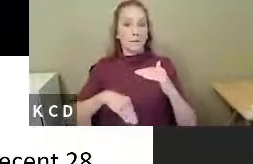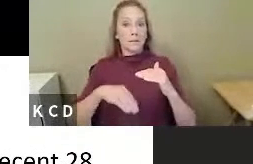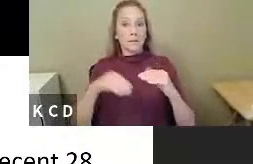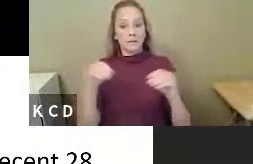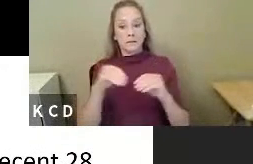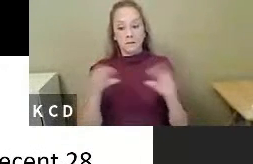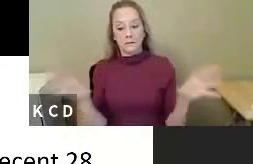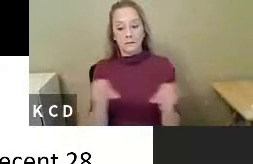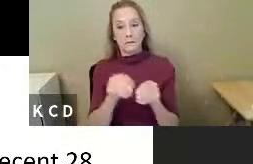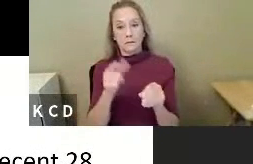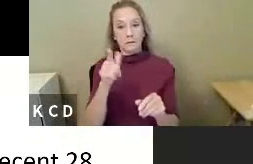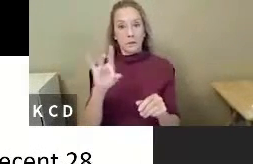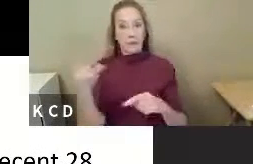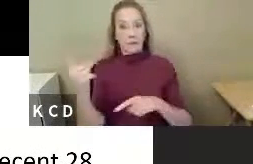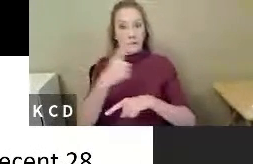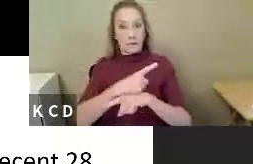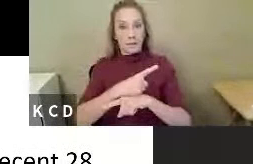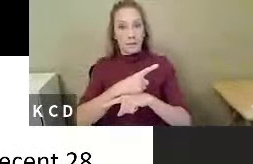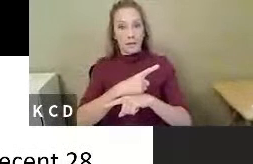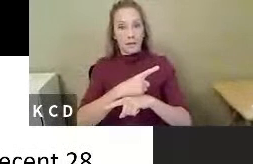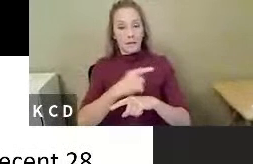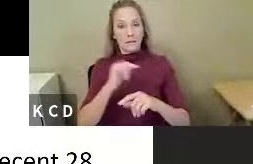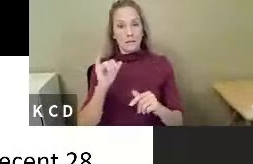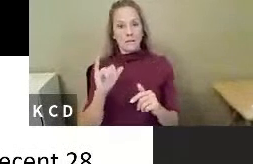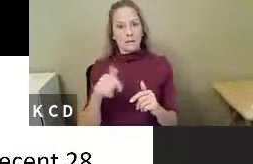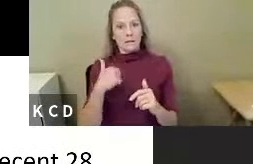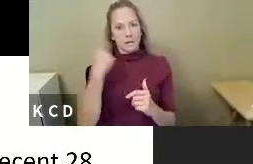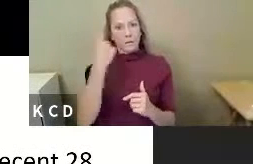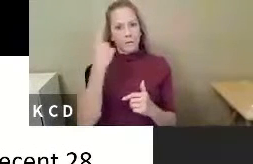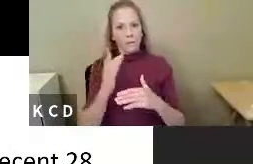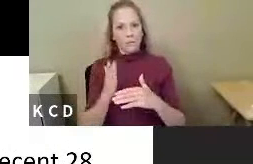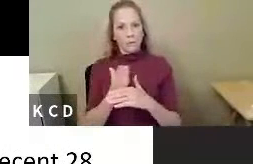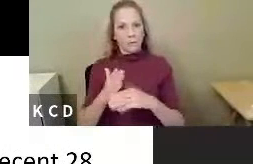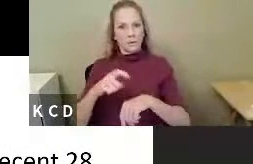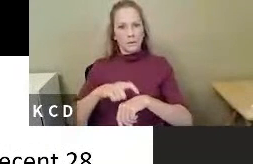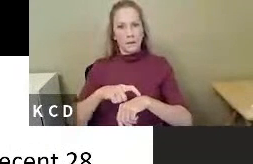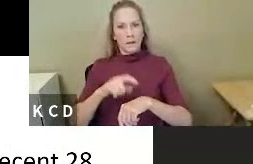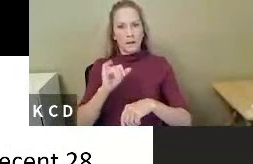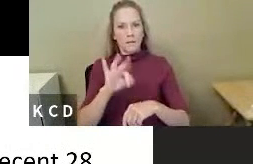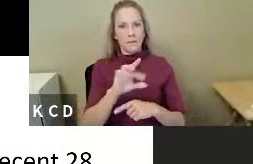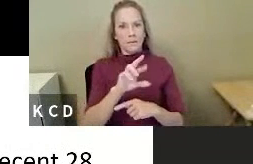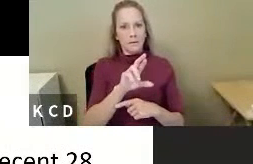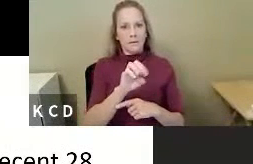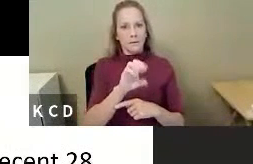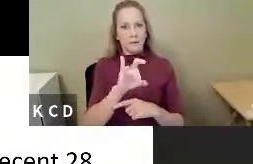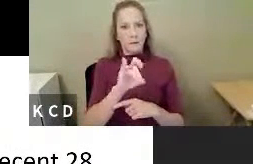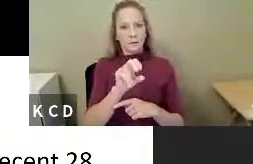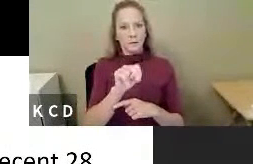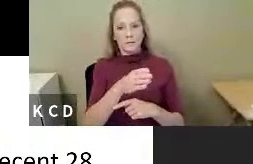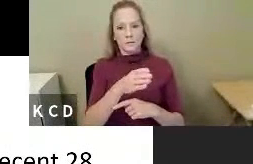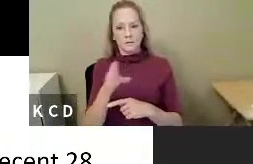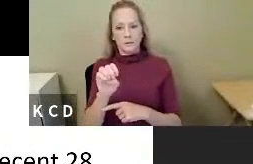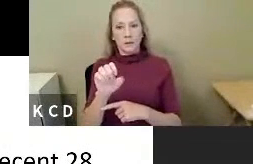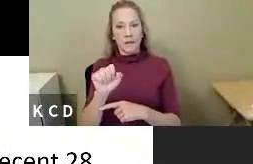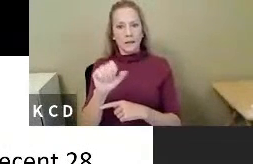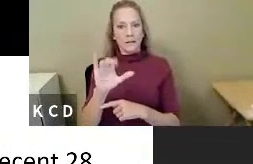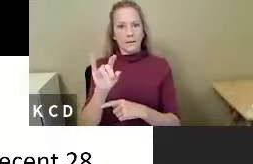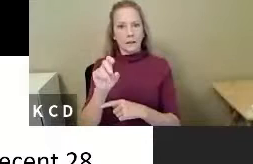have some questions about what we do in between the escalation bar and the recession bar that I think we can have after we go through the